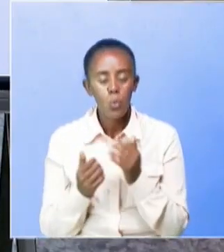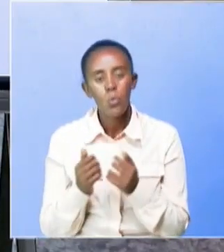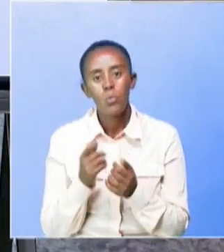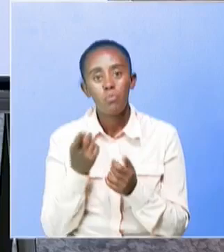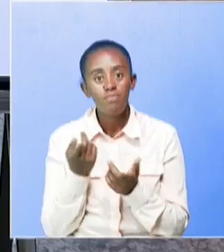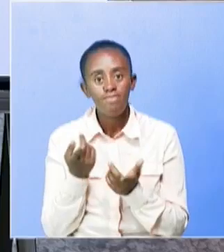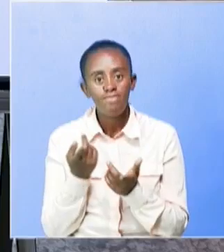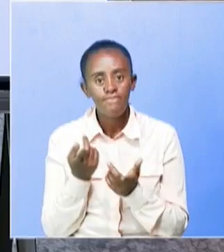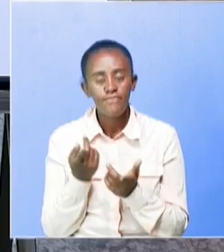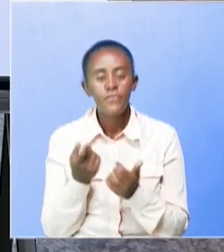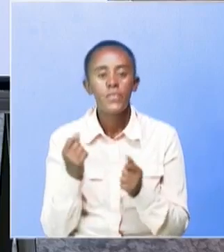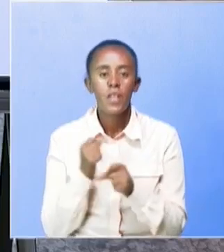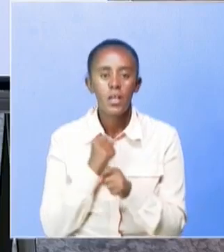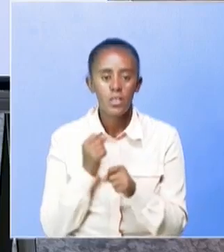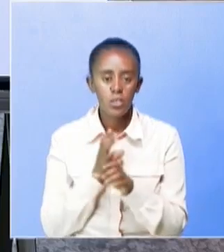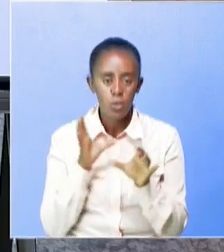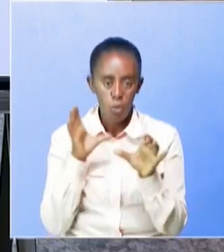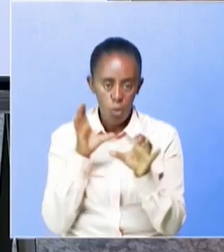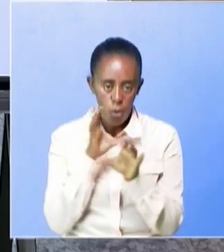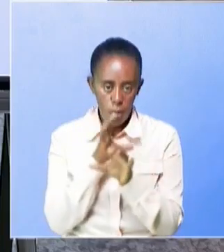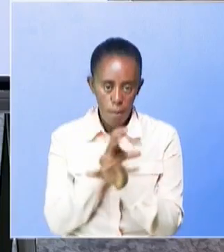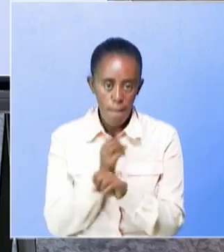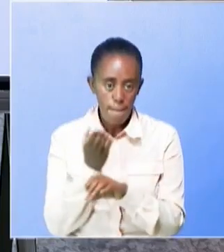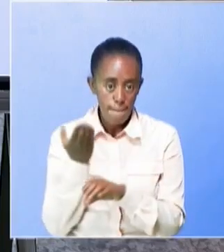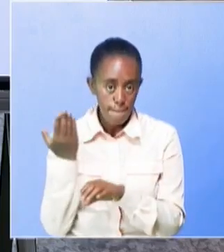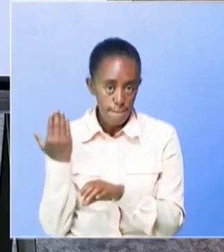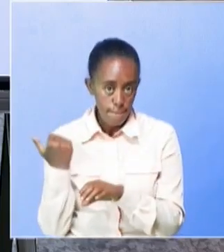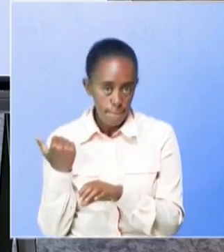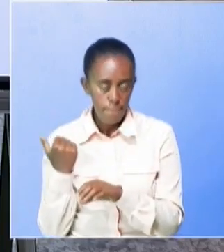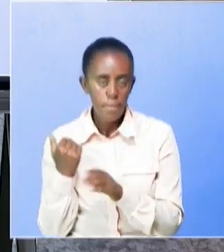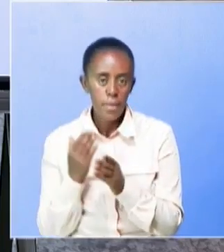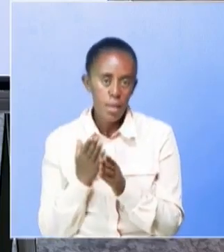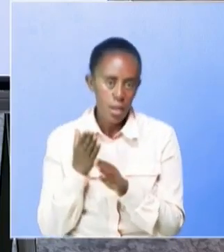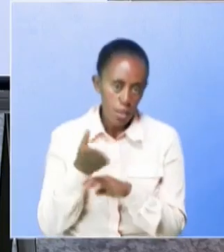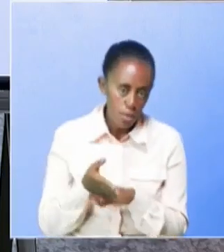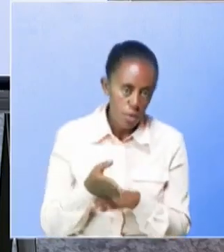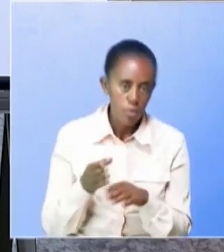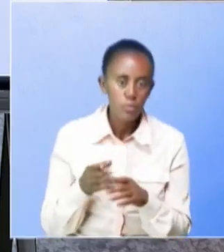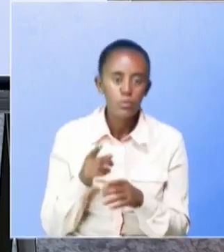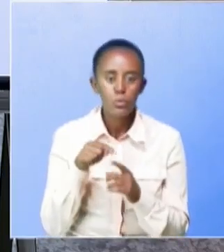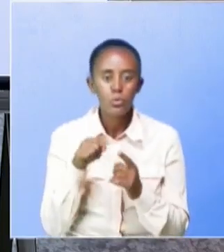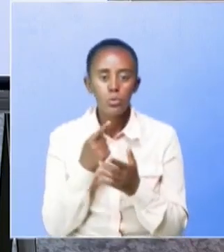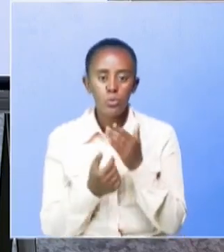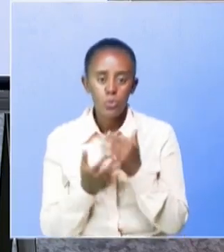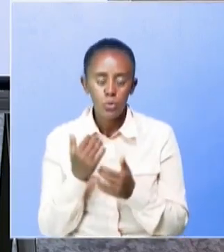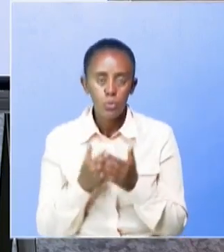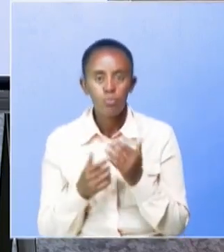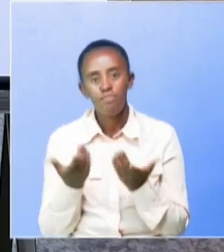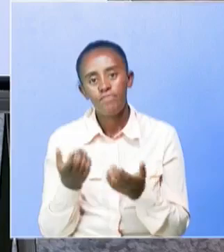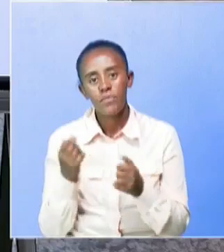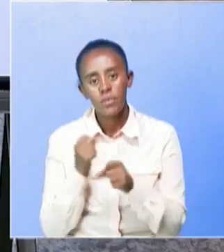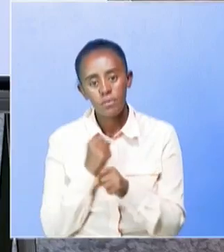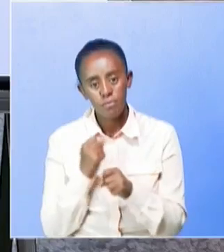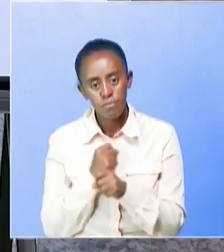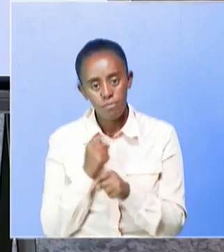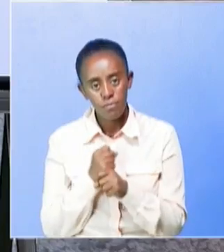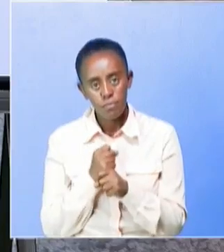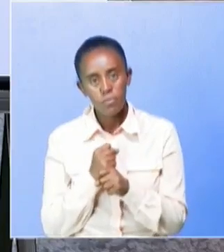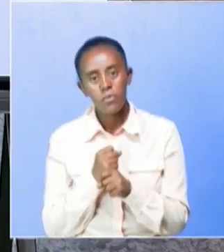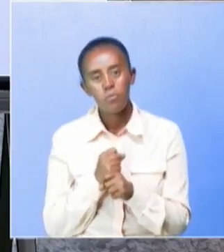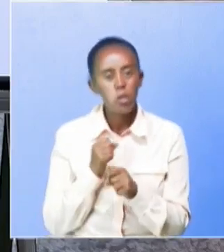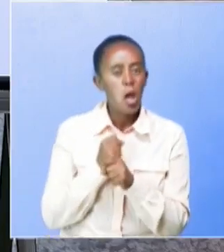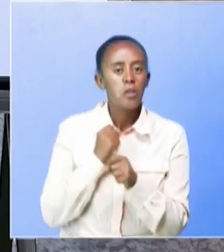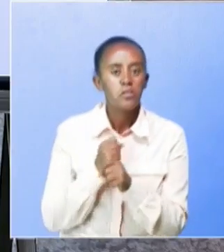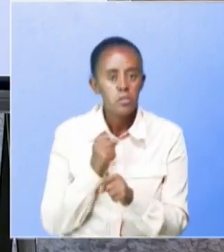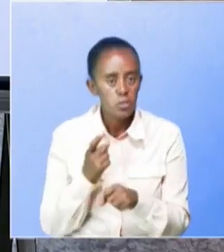action completed before another action, to talk about an actions actions of